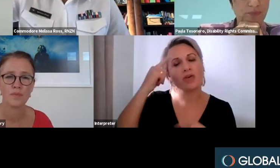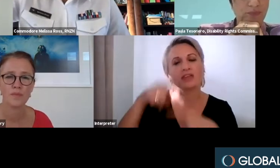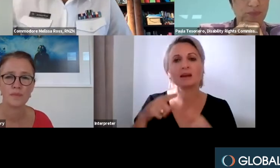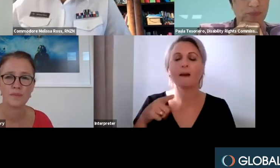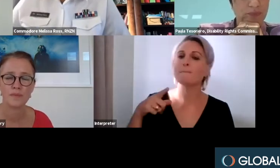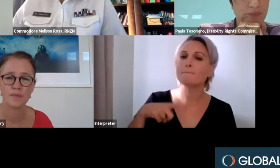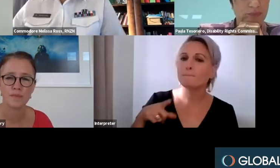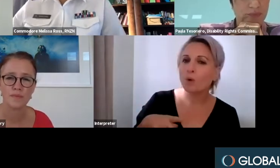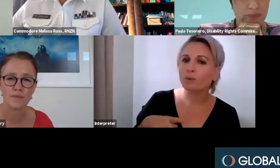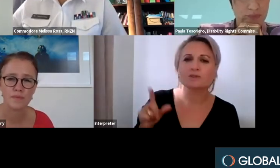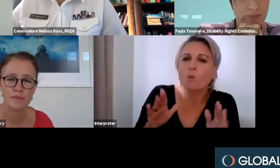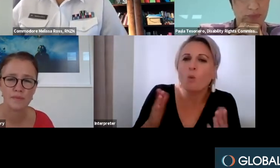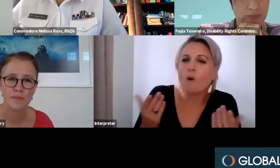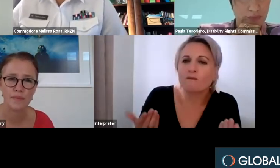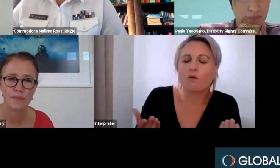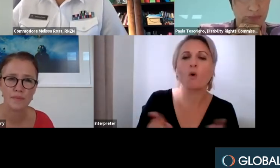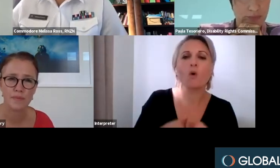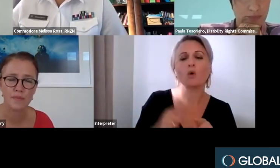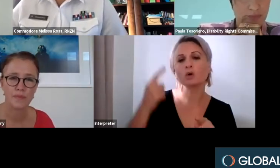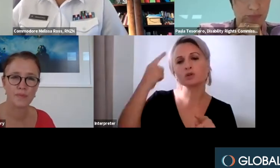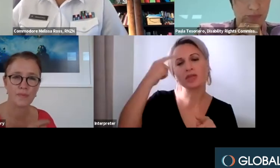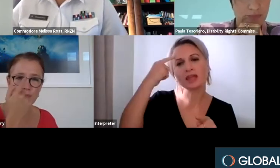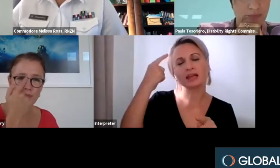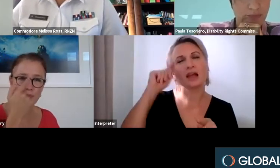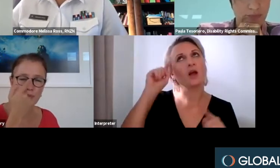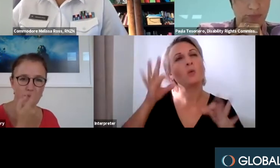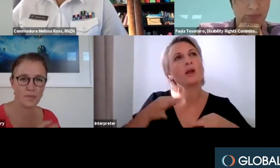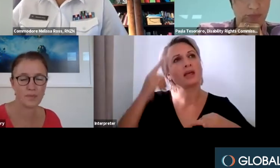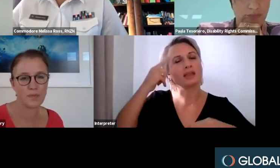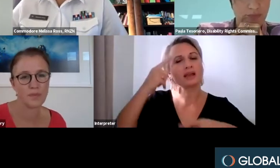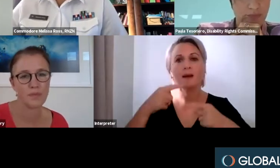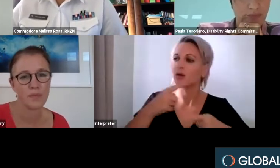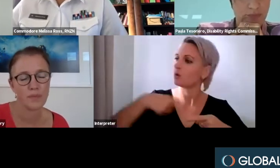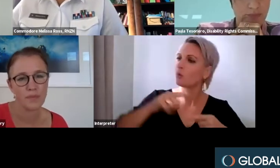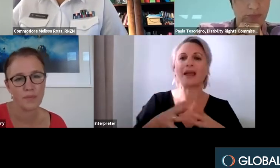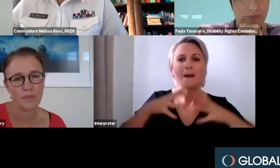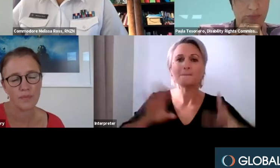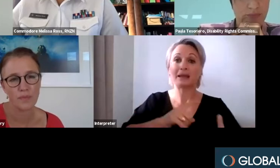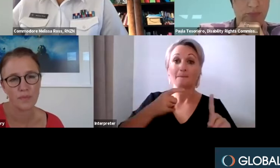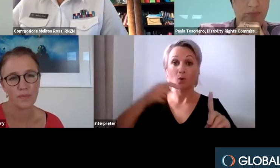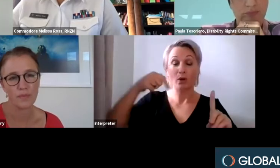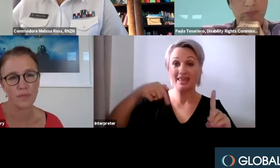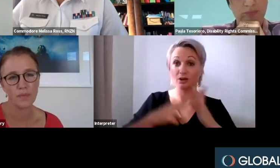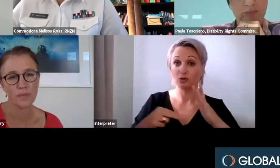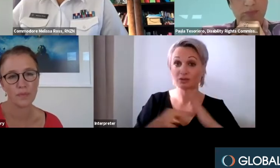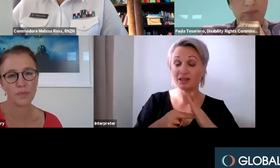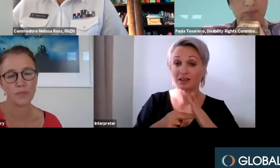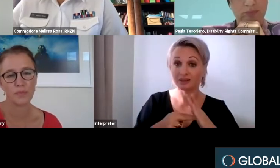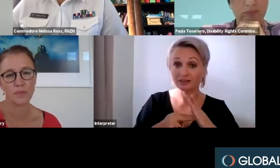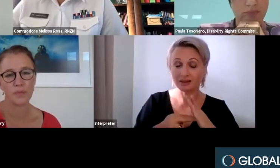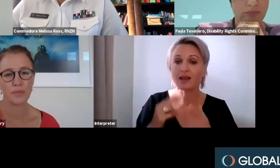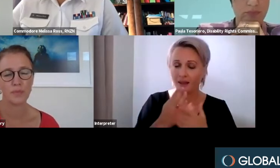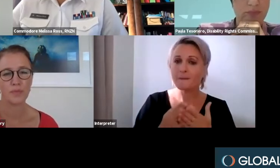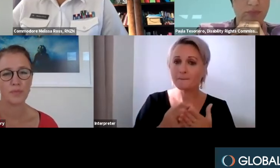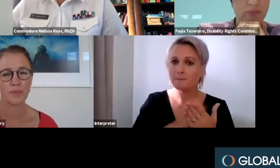well. I also do think that as a big employer here in New Zealand, it is absolutely part of our responsibility